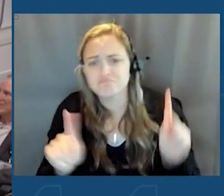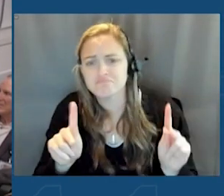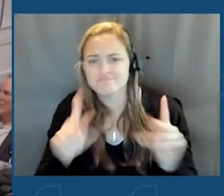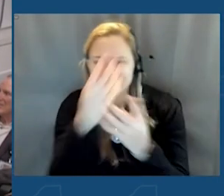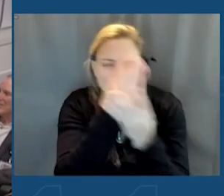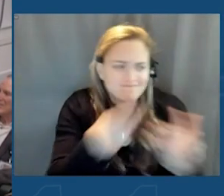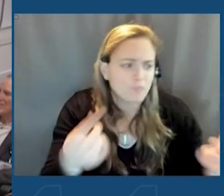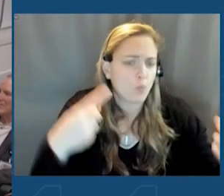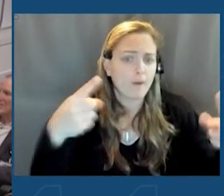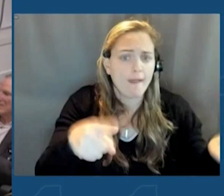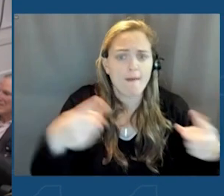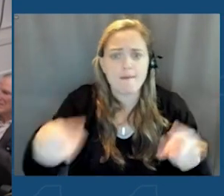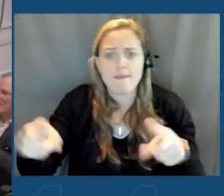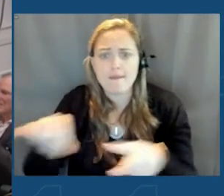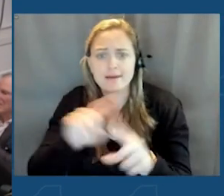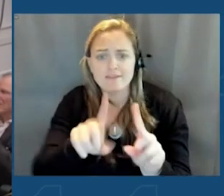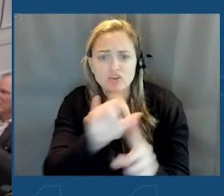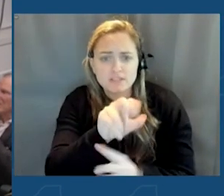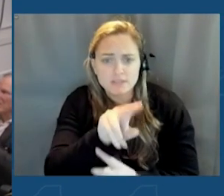Tanya Brand-Jones.